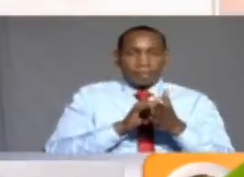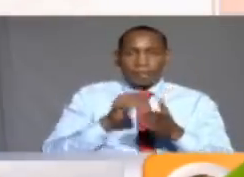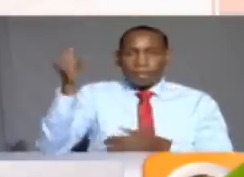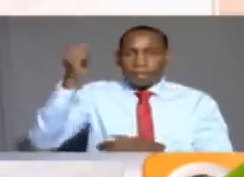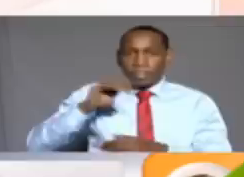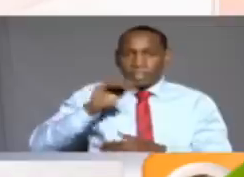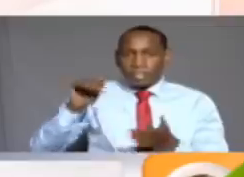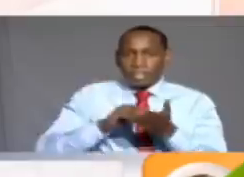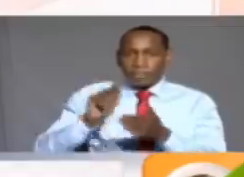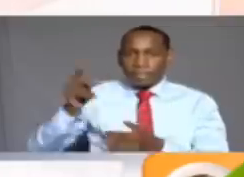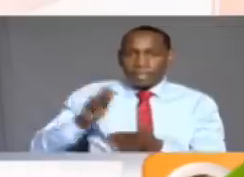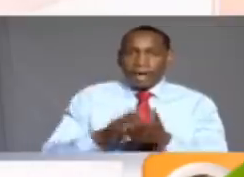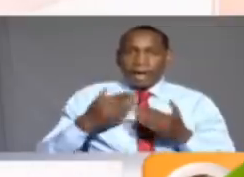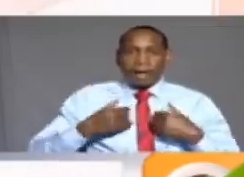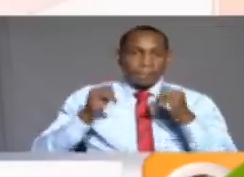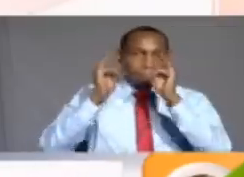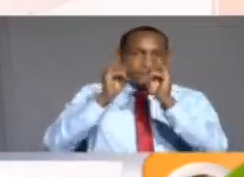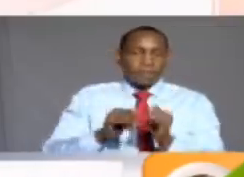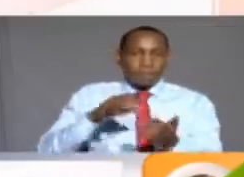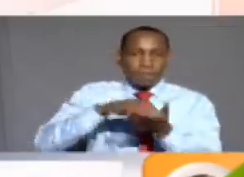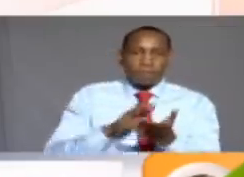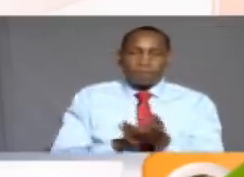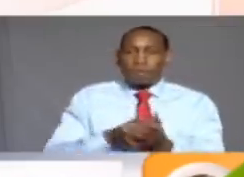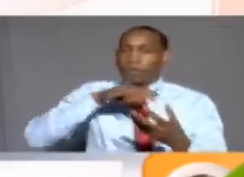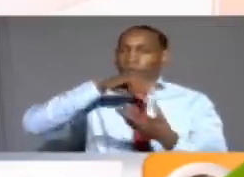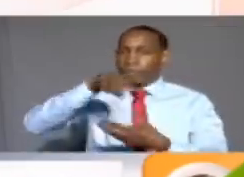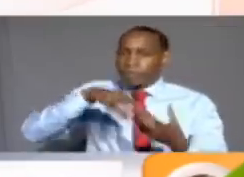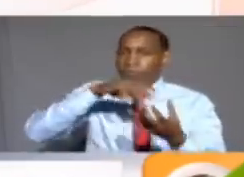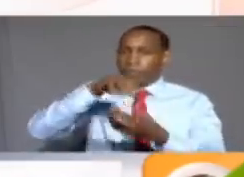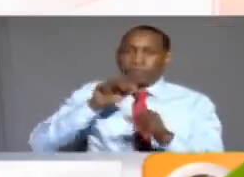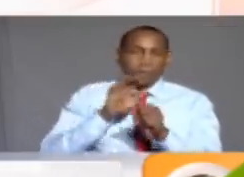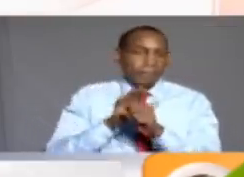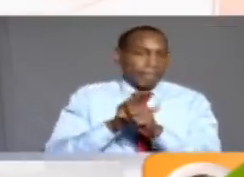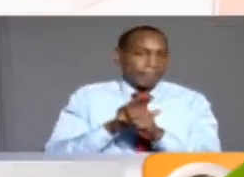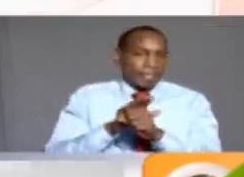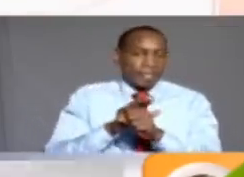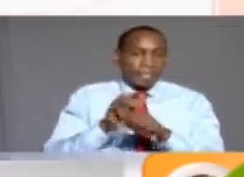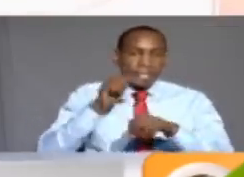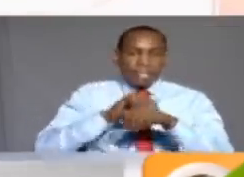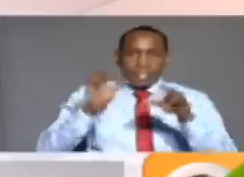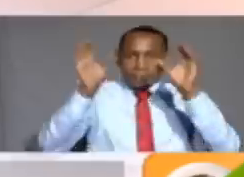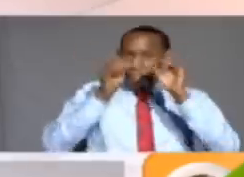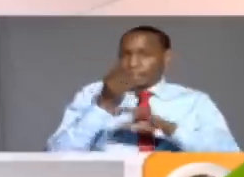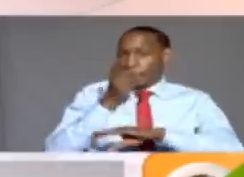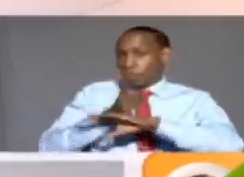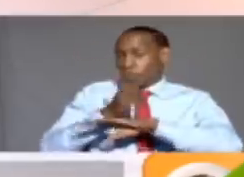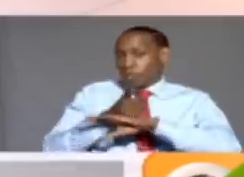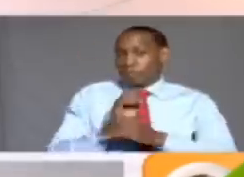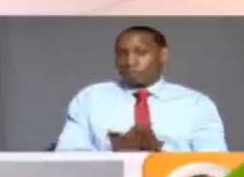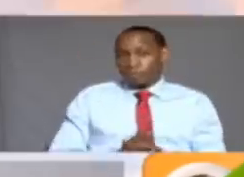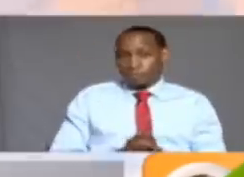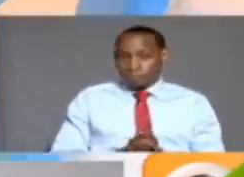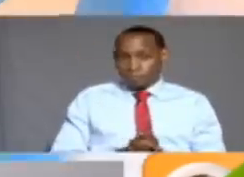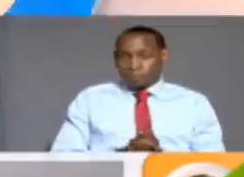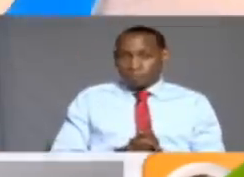politics of Central Region is taking a new path. It's going to be messy, noisy with more casualties, as the president warned.